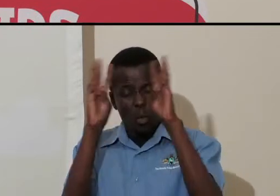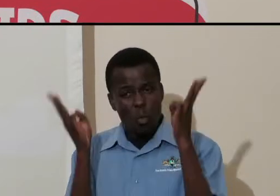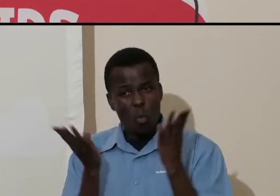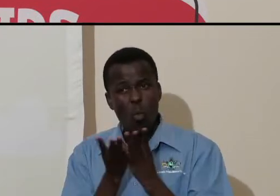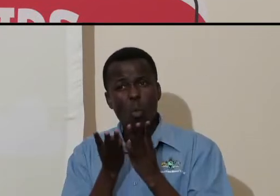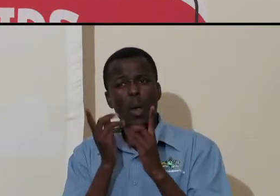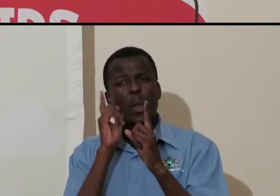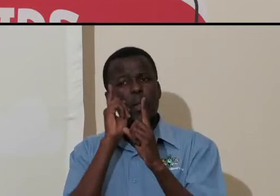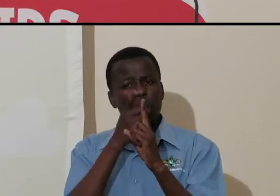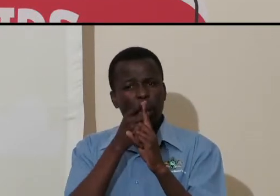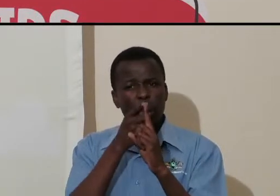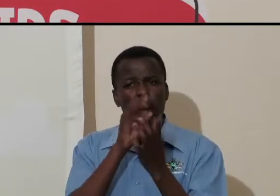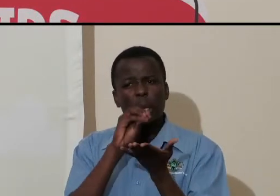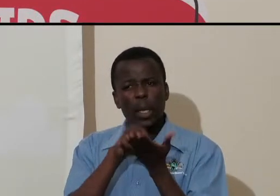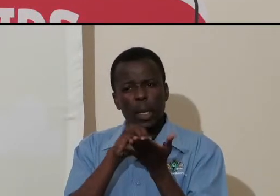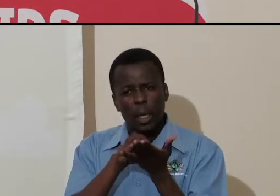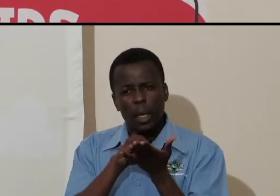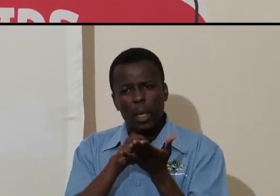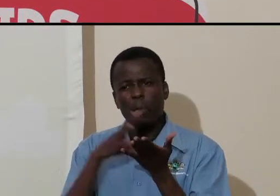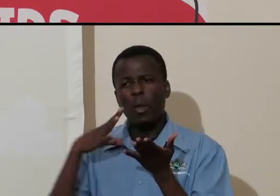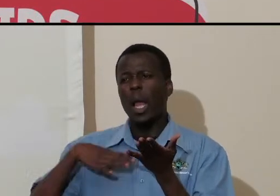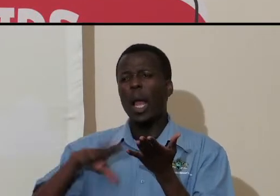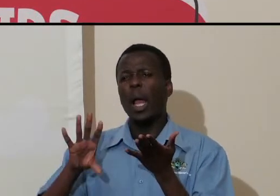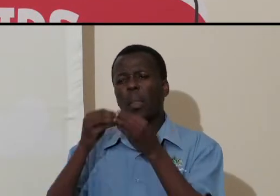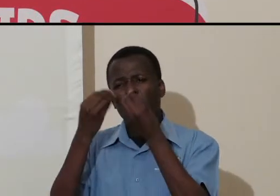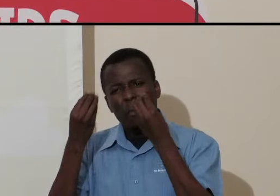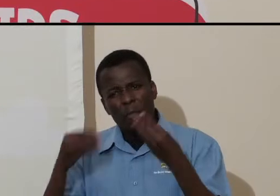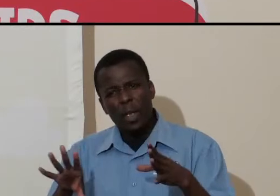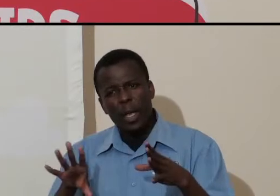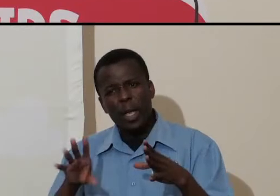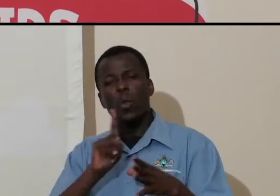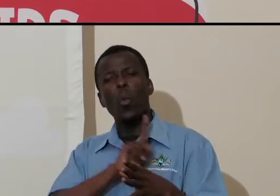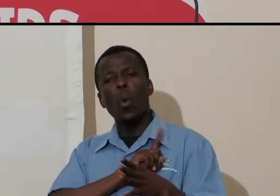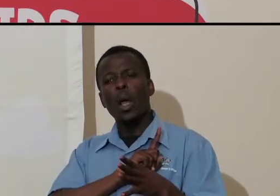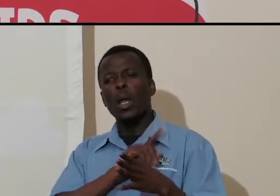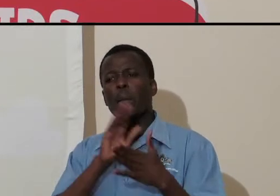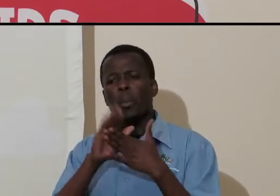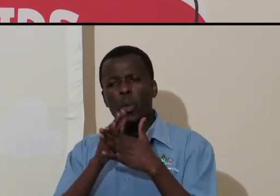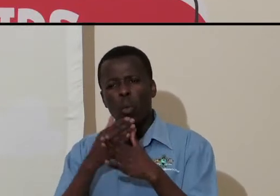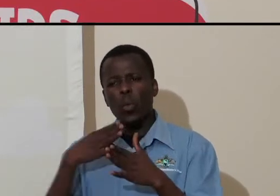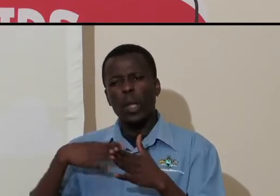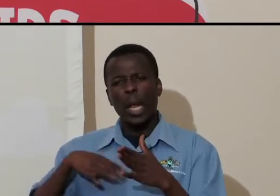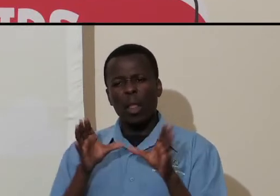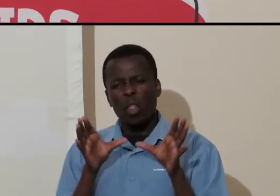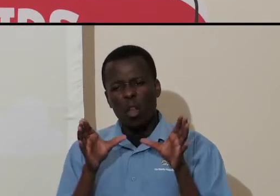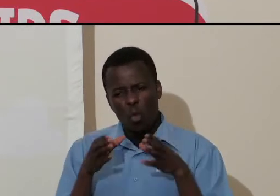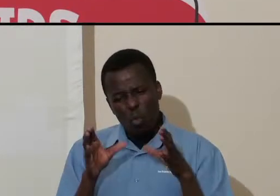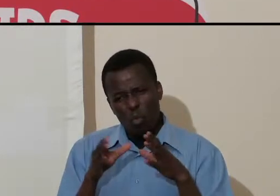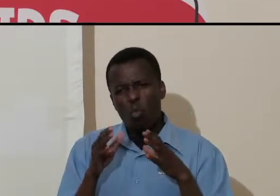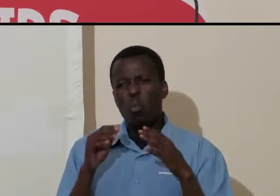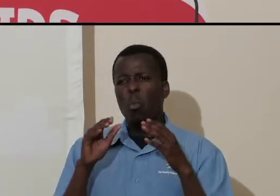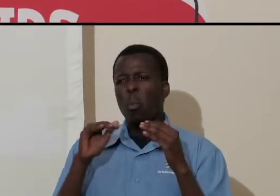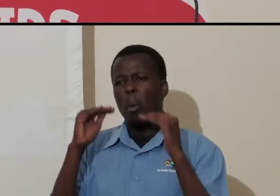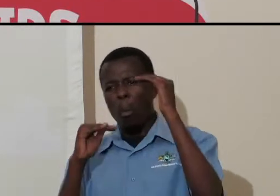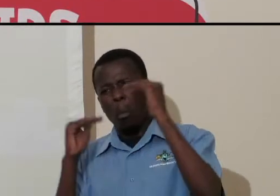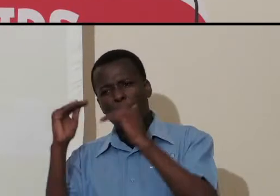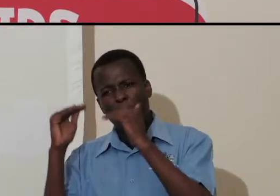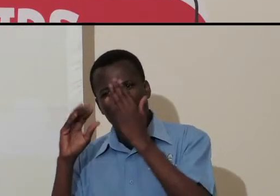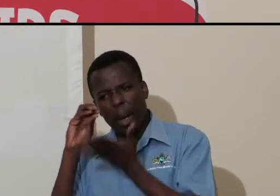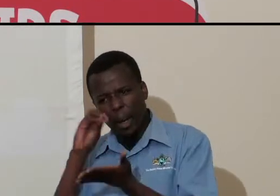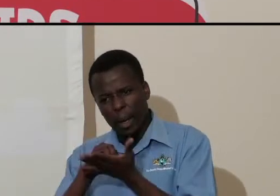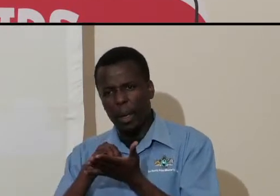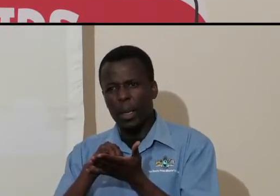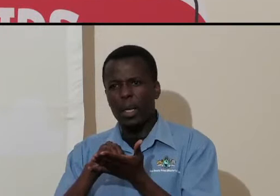countries. In most countries, inequalities exist among multiple demographics. Inequalities can